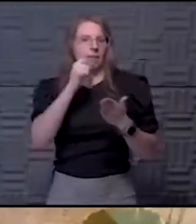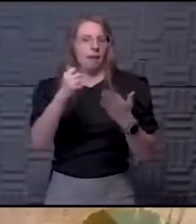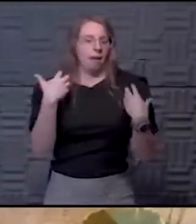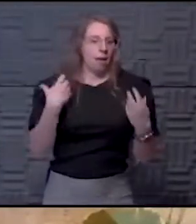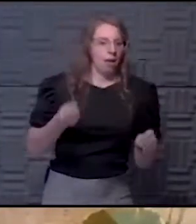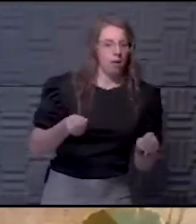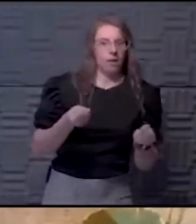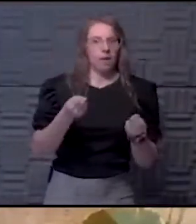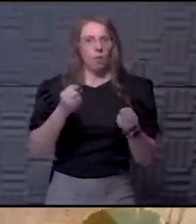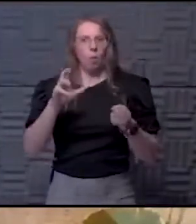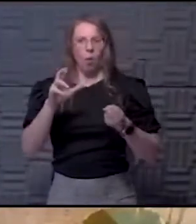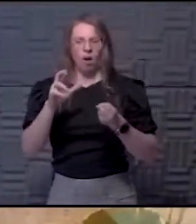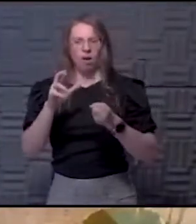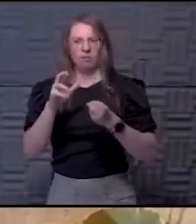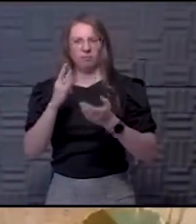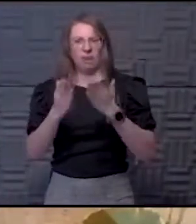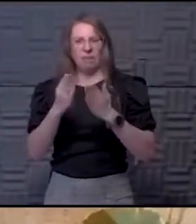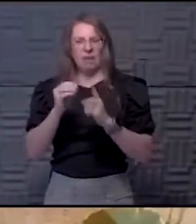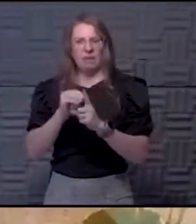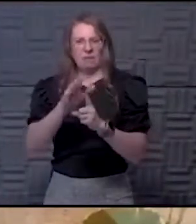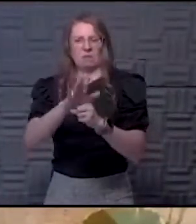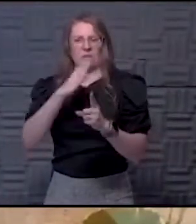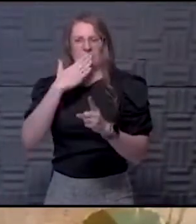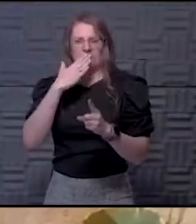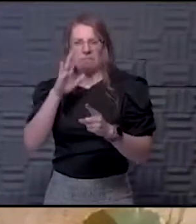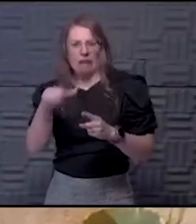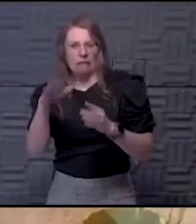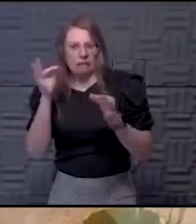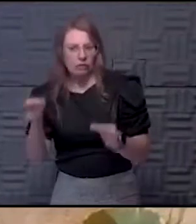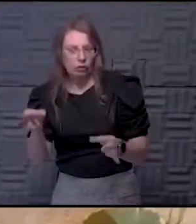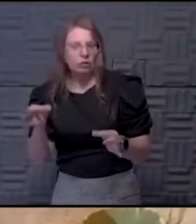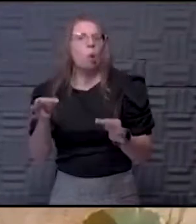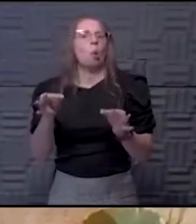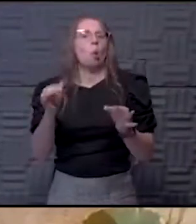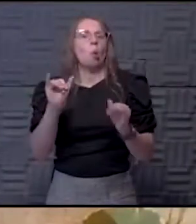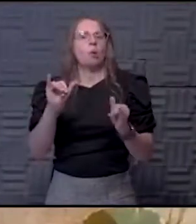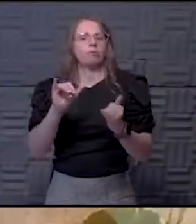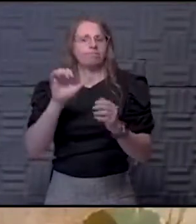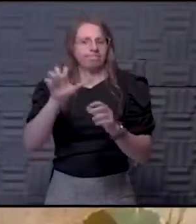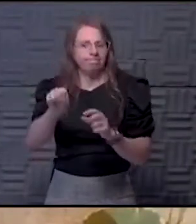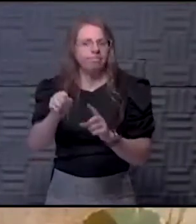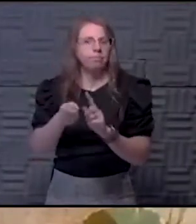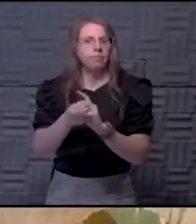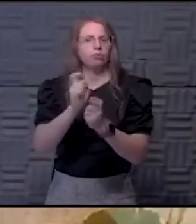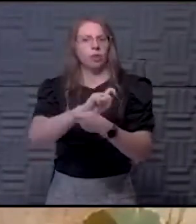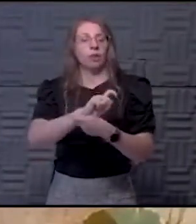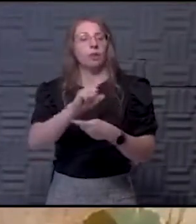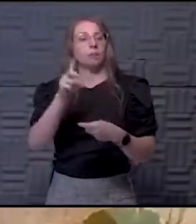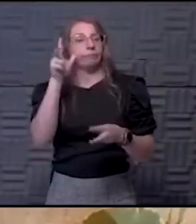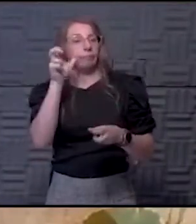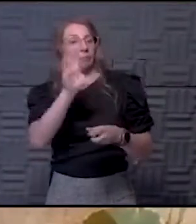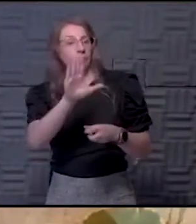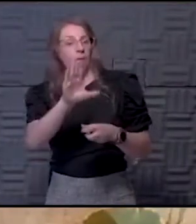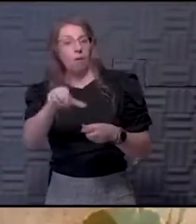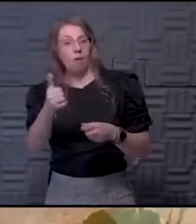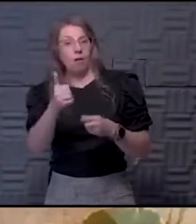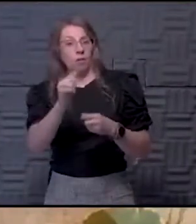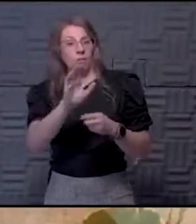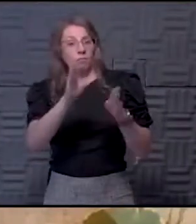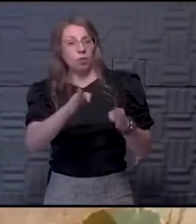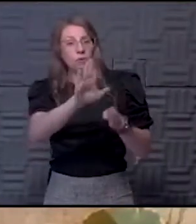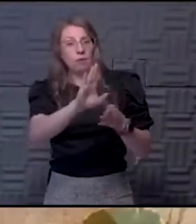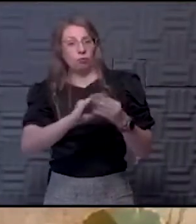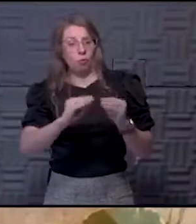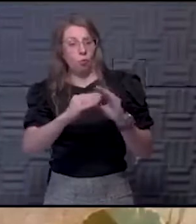the correct road. So when we listen to another person's stories, their fears, their